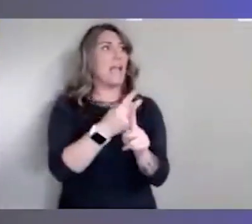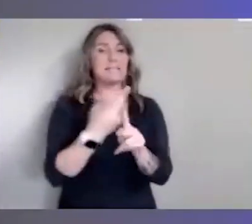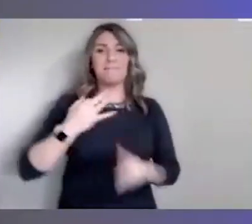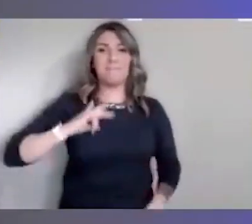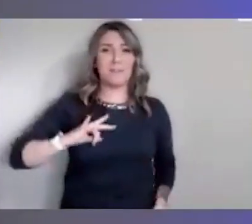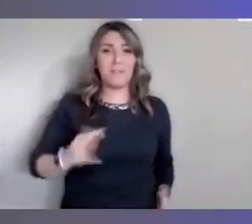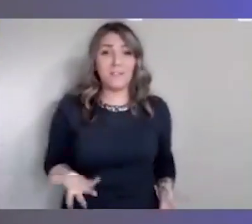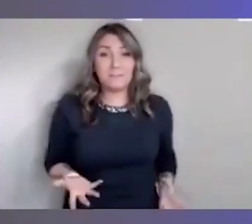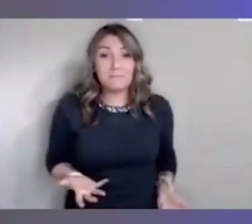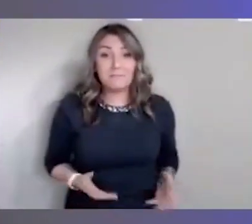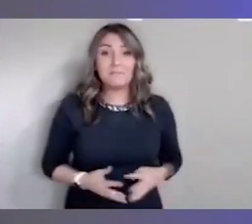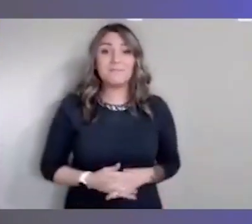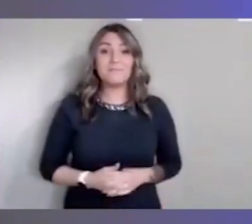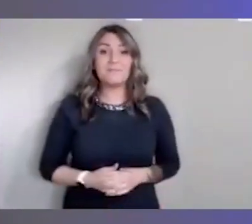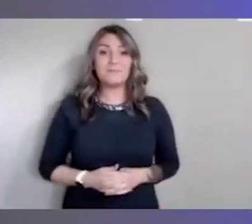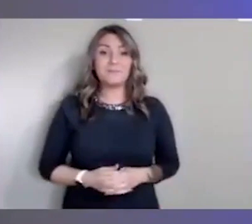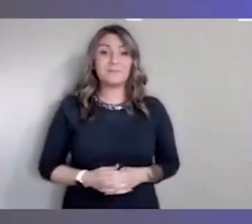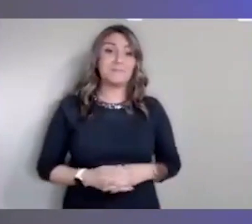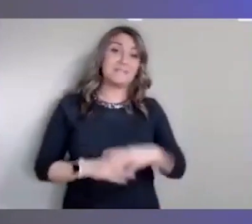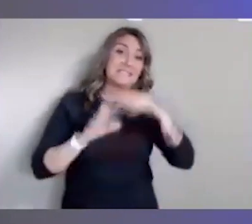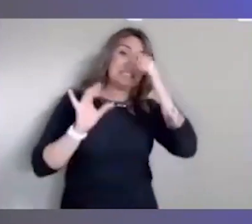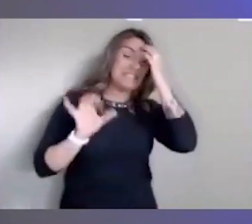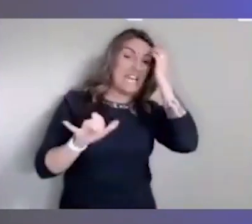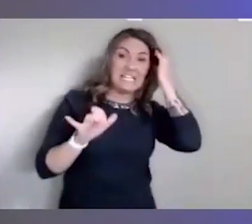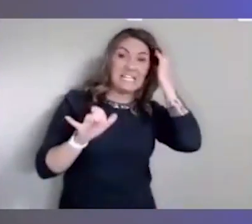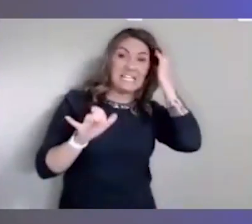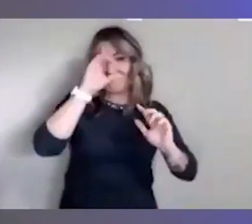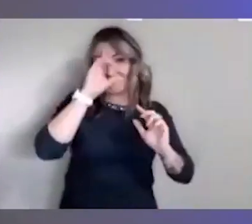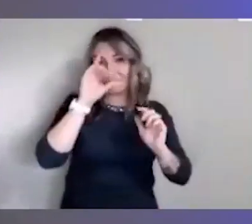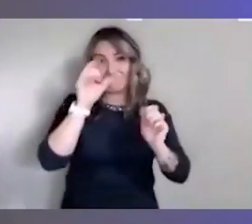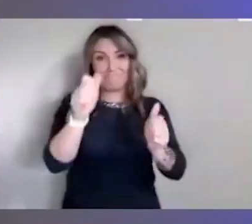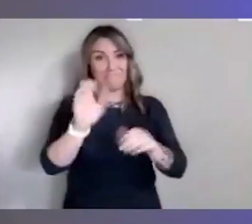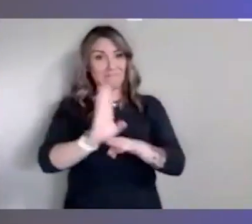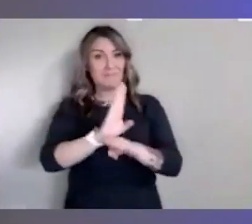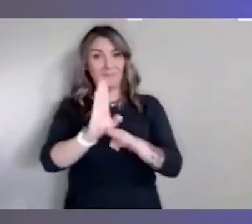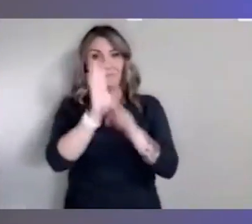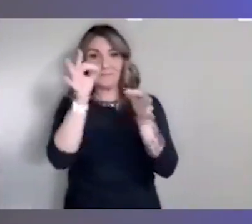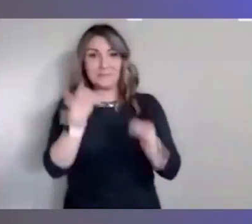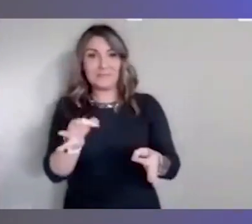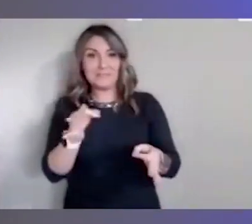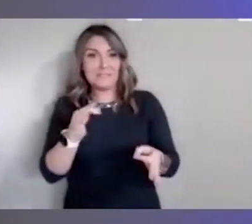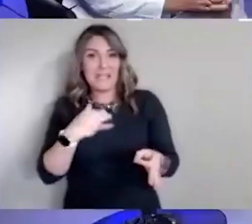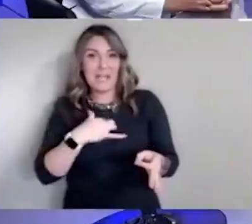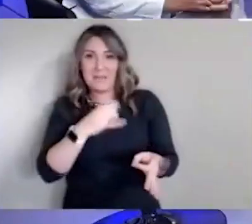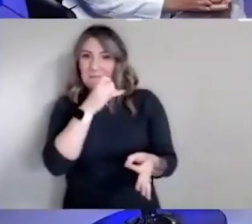Yeah, I mean, that would be up for the business to decide. I wouldn't, I'm not going there.